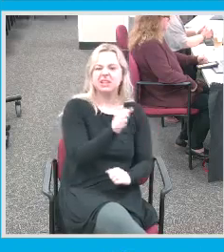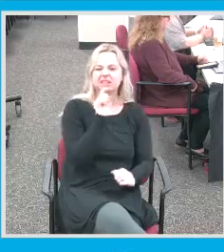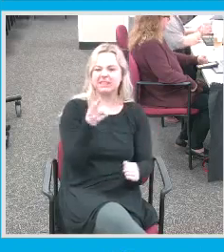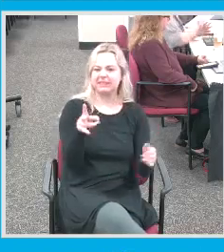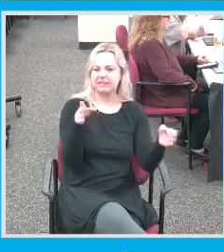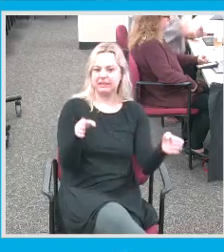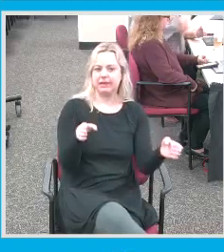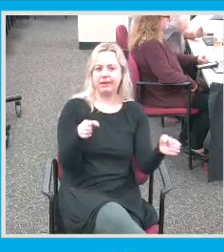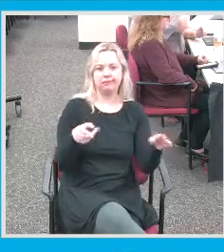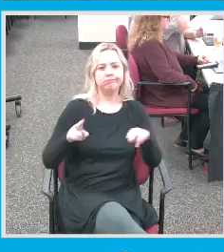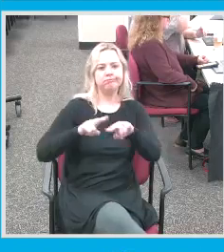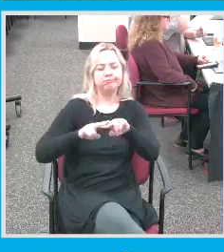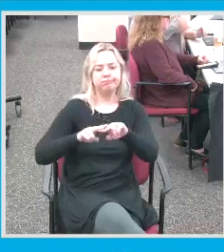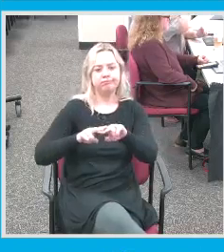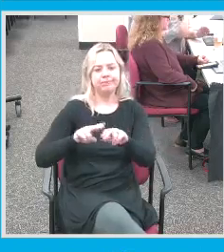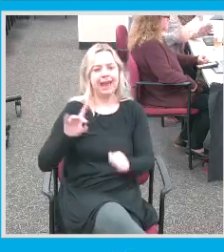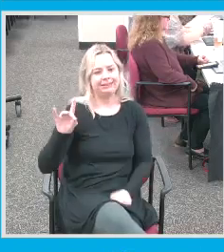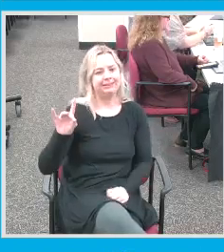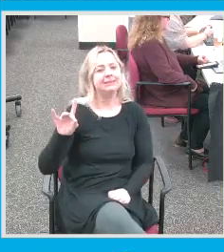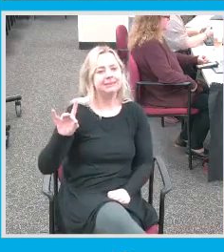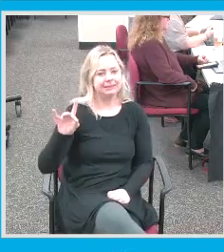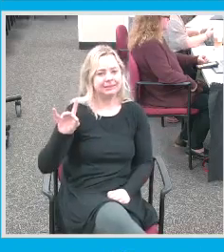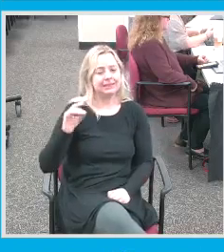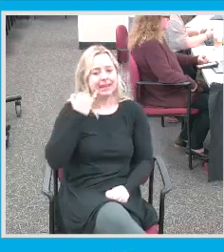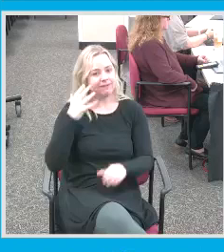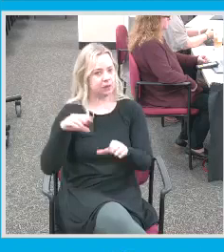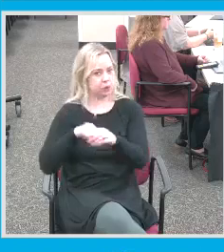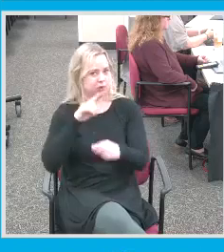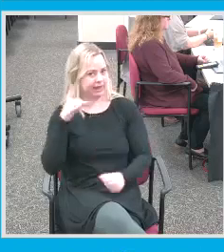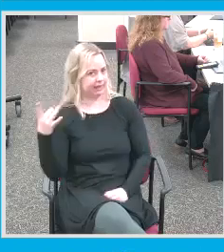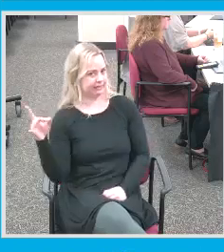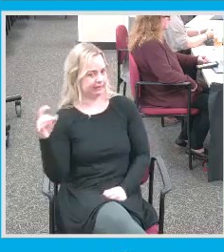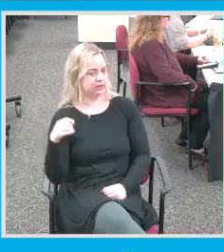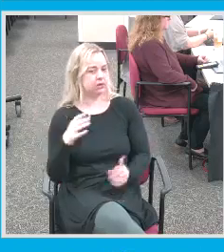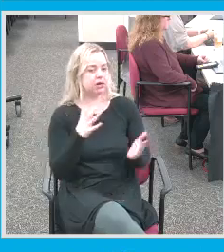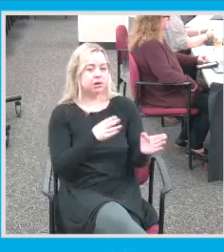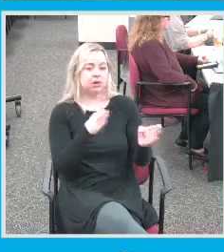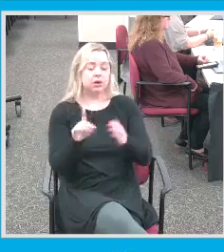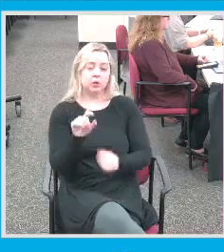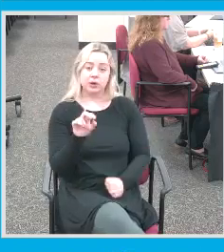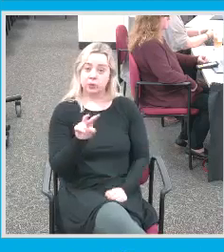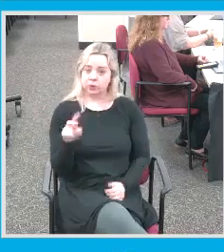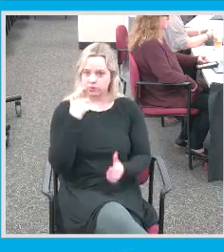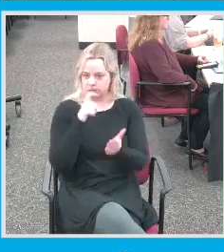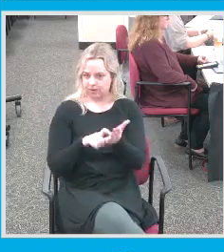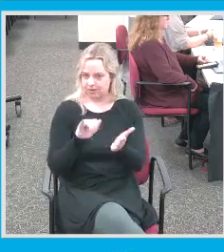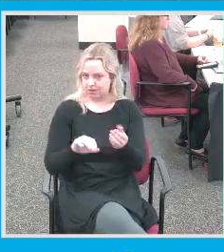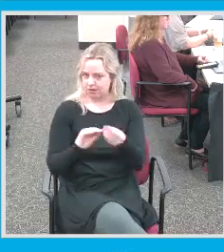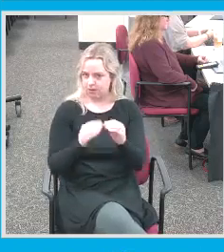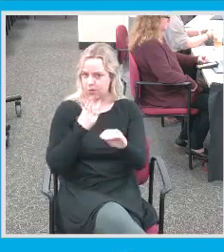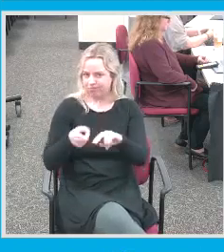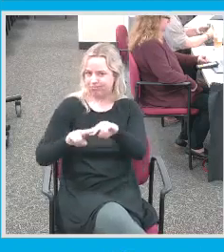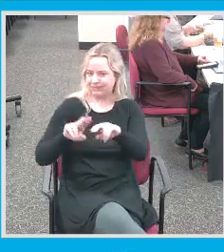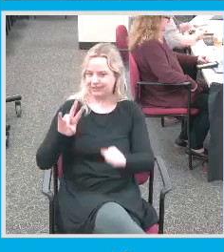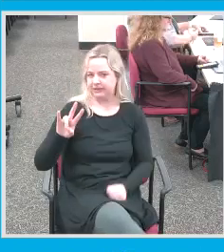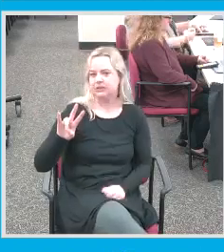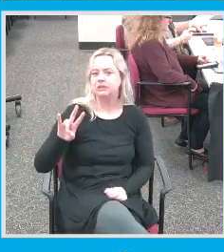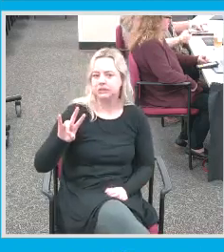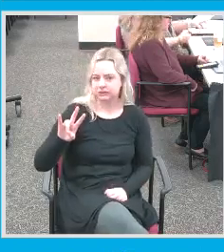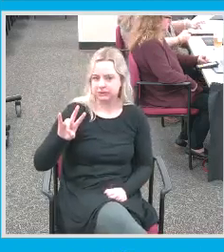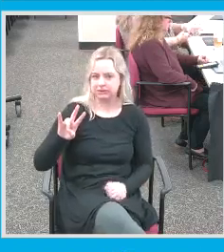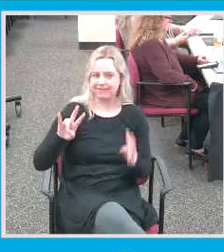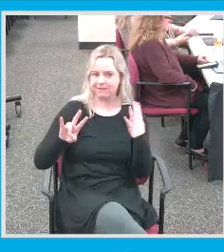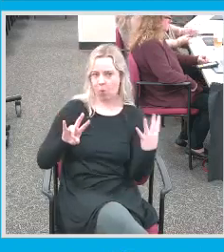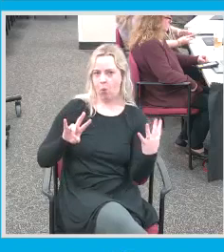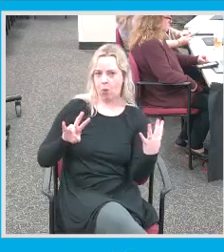and it bumped up to 8 when we added our 18-year-olds. And then also in 2022, you'll see that number bumped to 7, which was 4. And